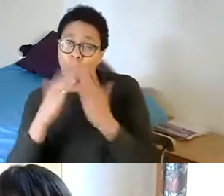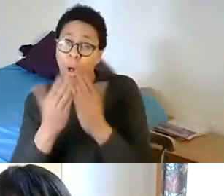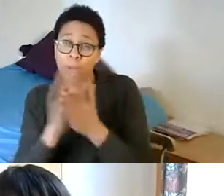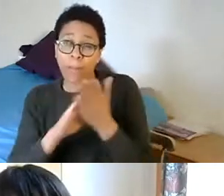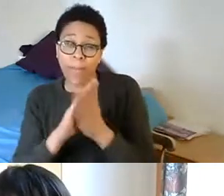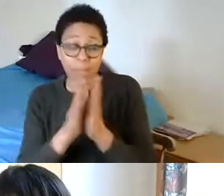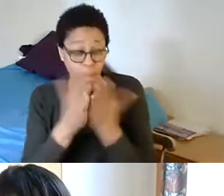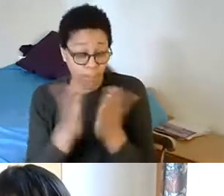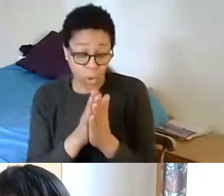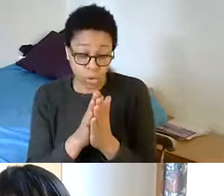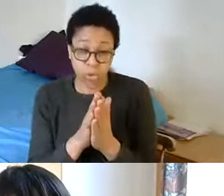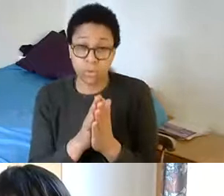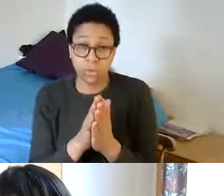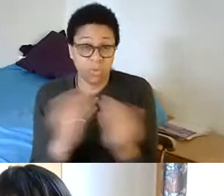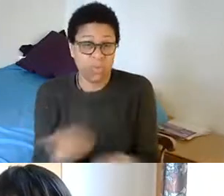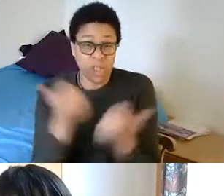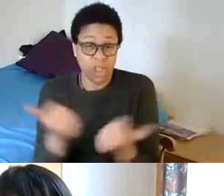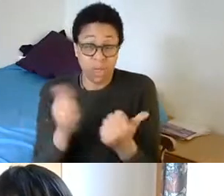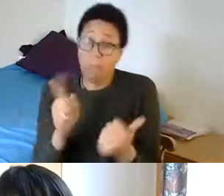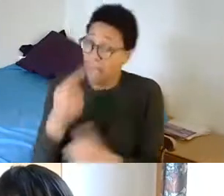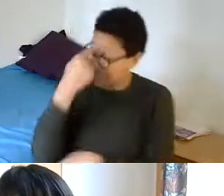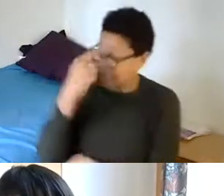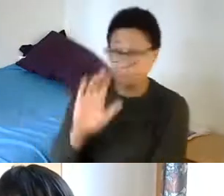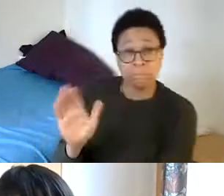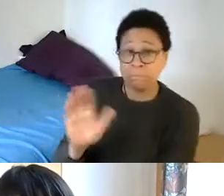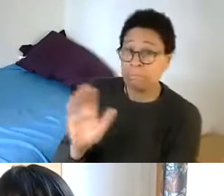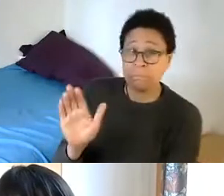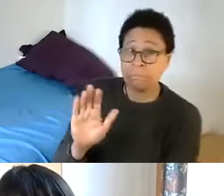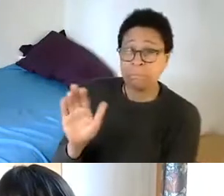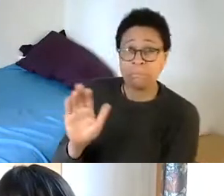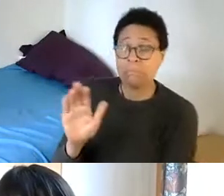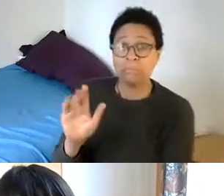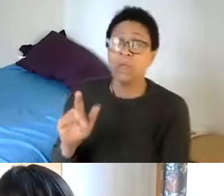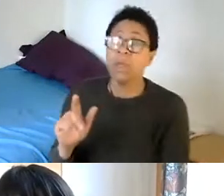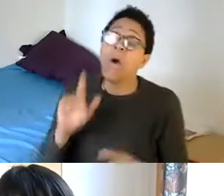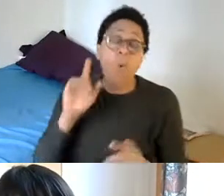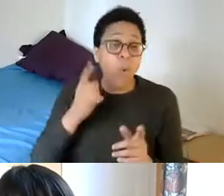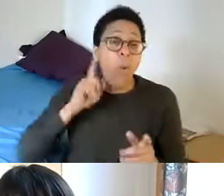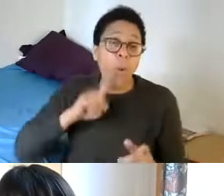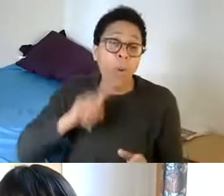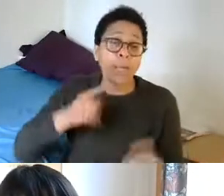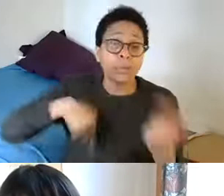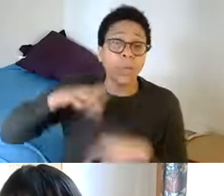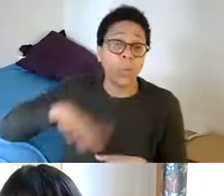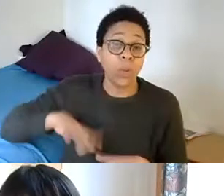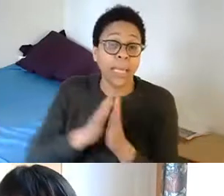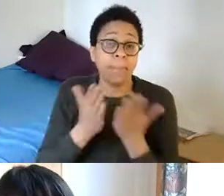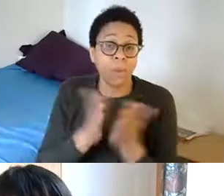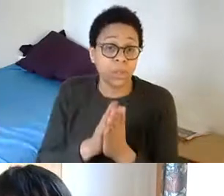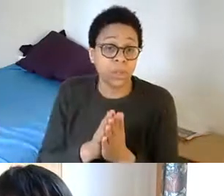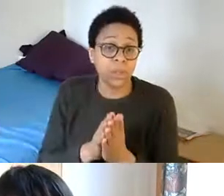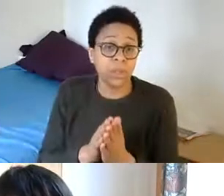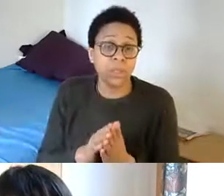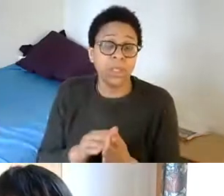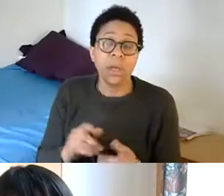What do you get with your computer? Tons of books to tell you how it operates. So, and also I was looking into the relaxation of sitting